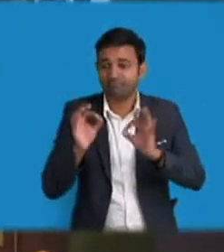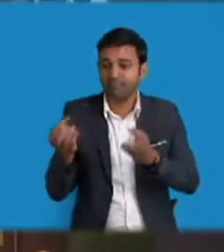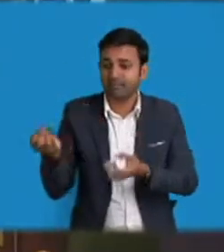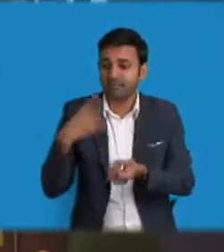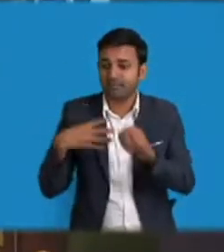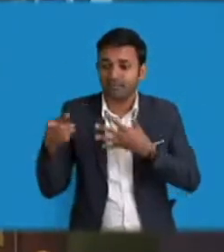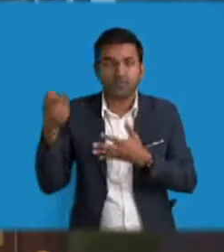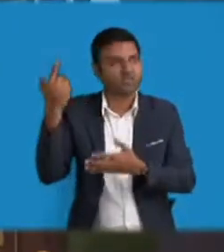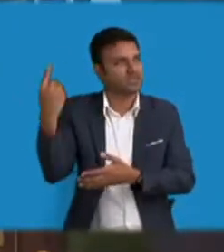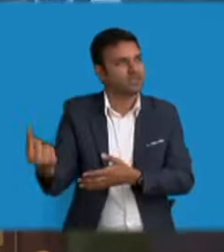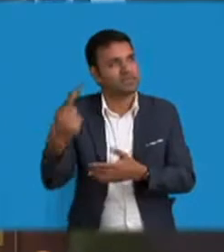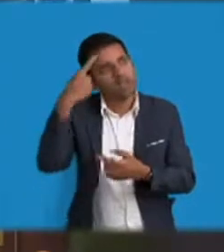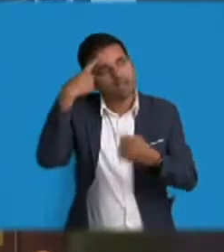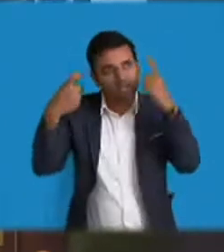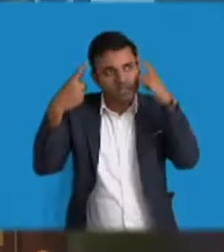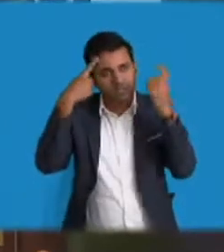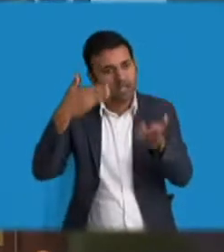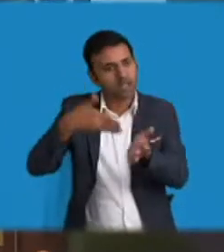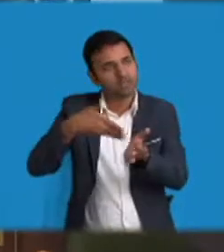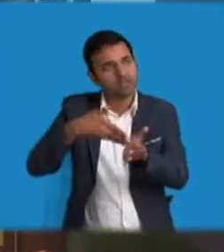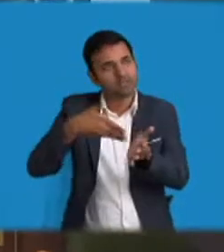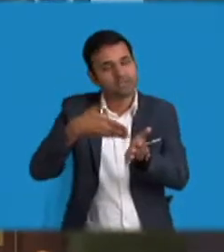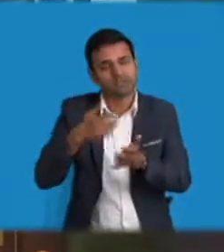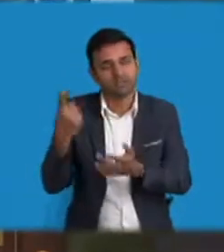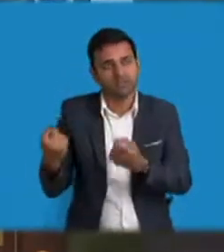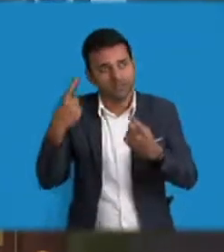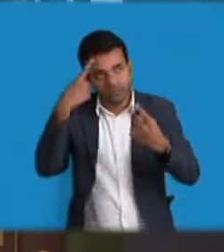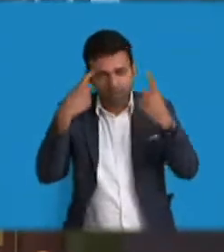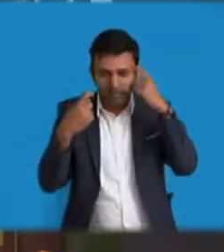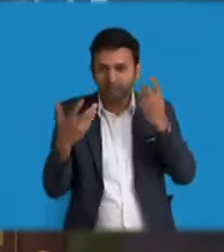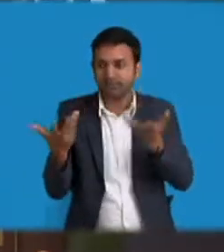generalizations. Madam Speaker,